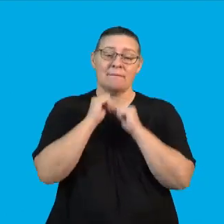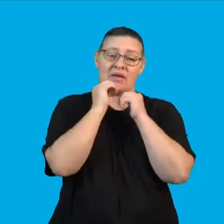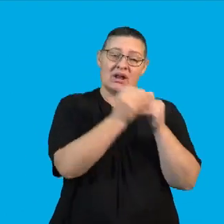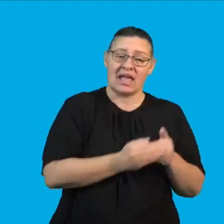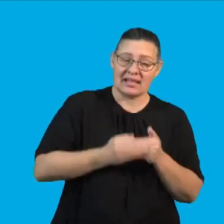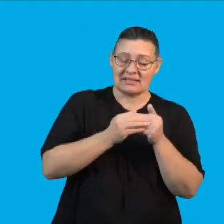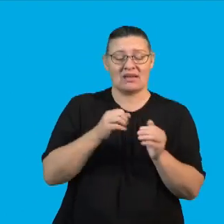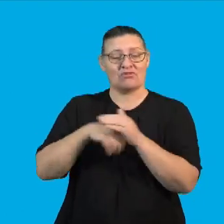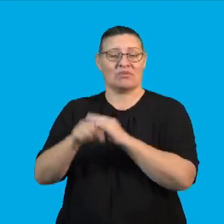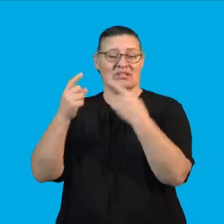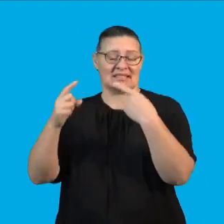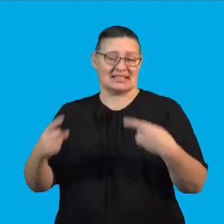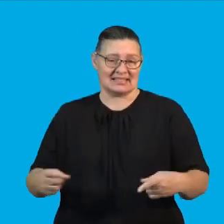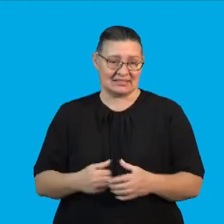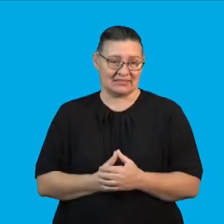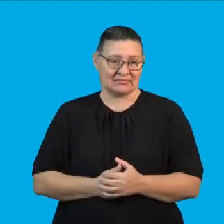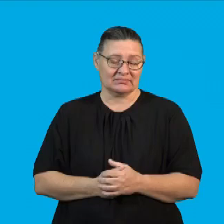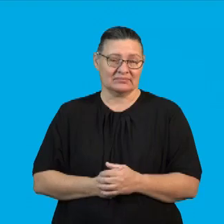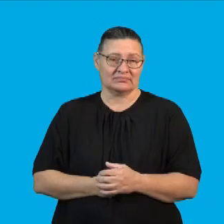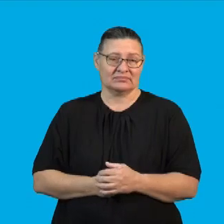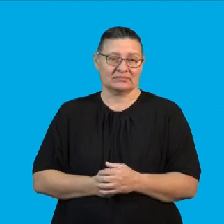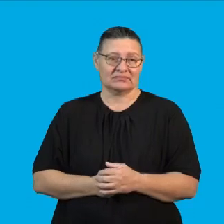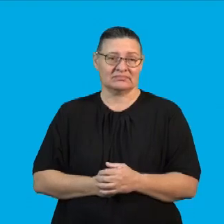parental care, reproductive success.